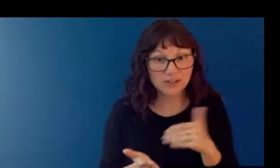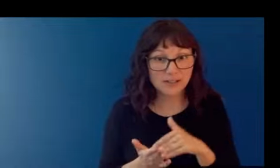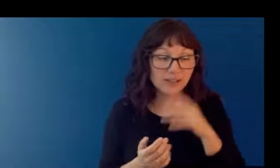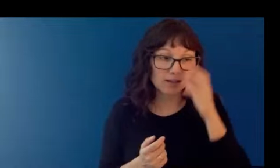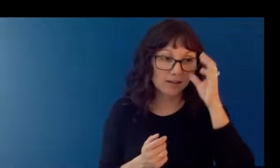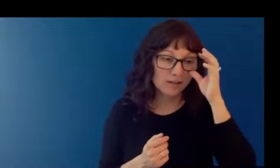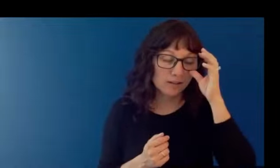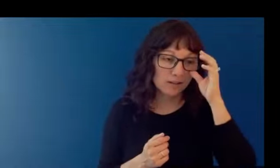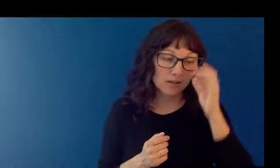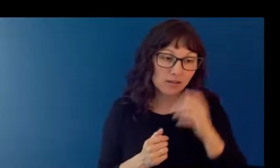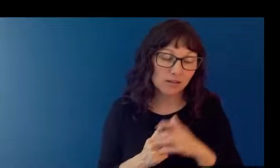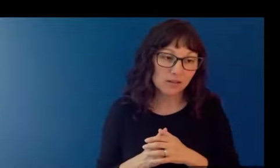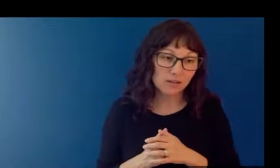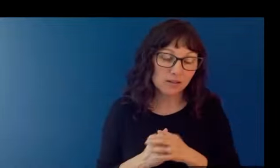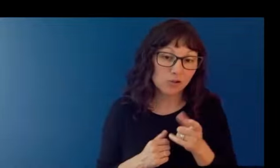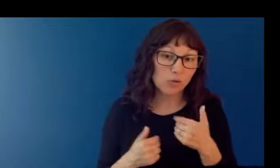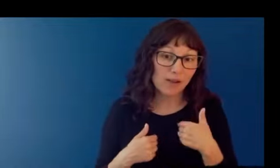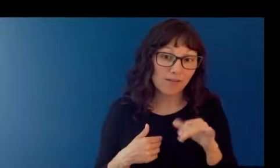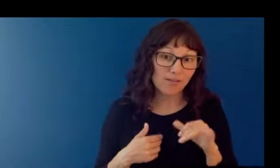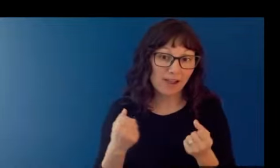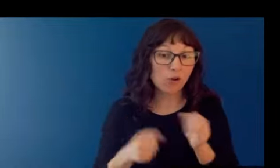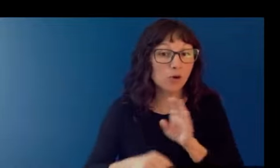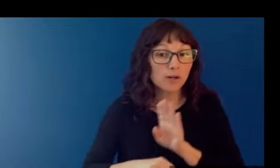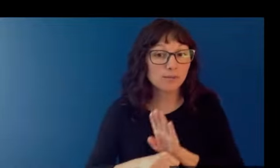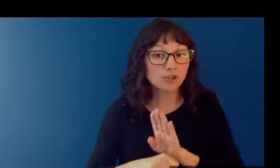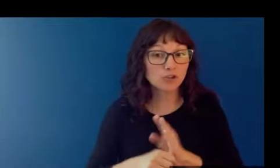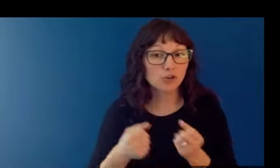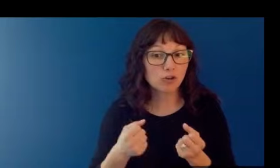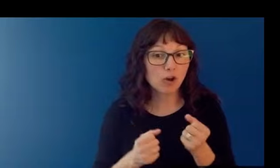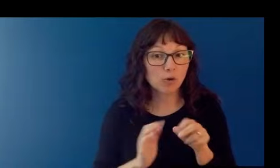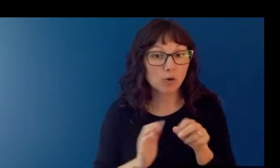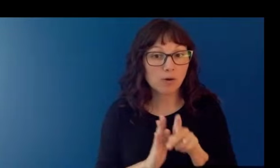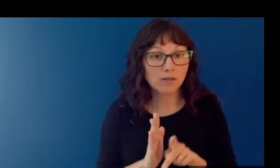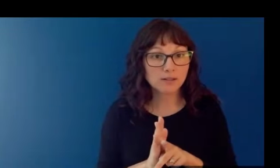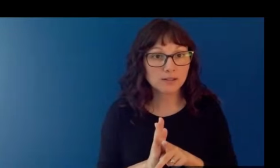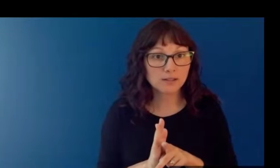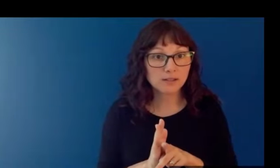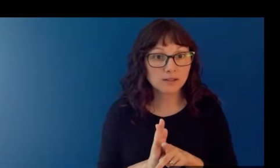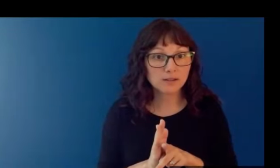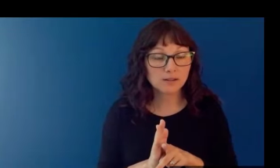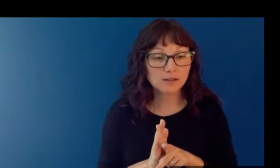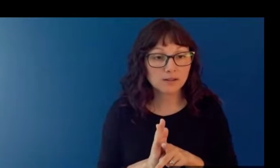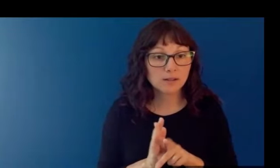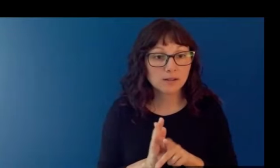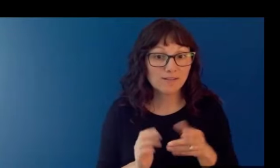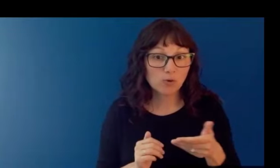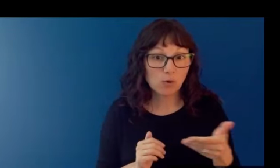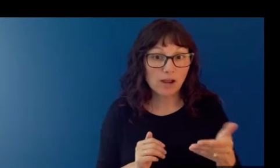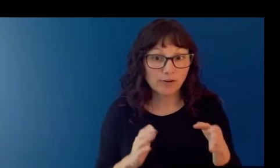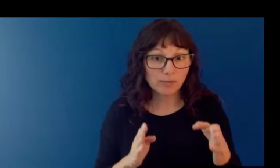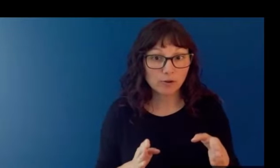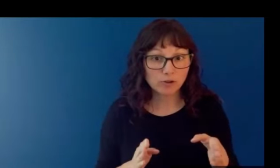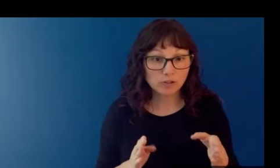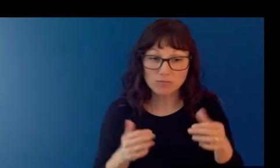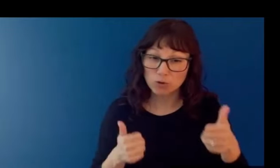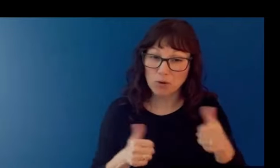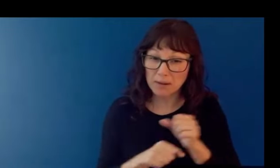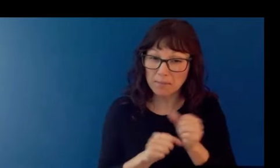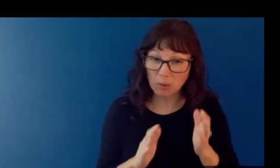that auto policy, that commercial auto policy. You hire someone, they're really a great employee,